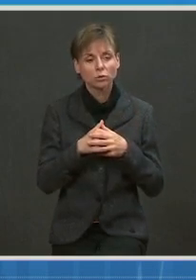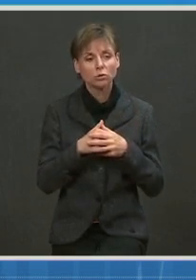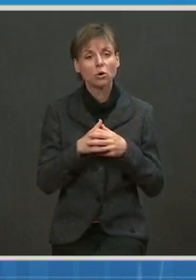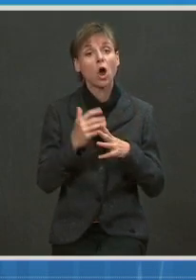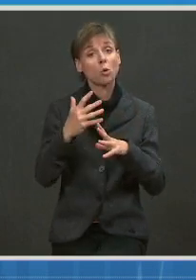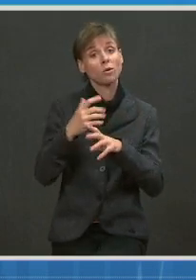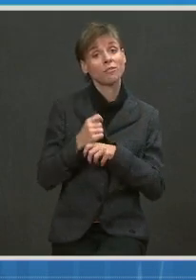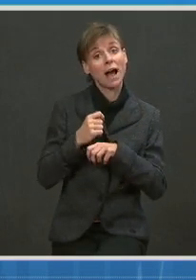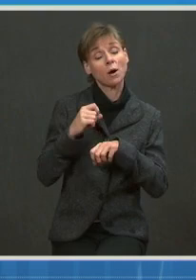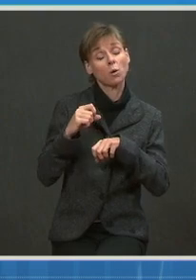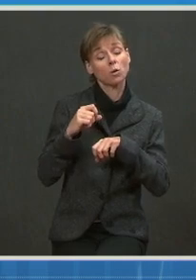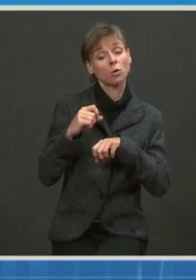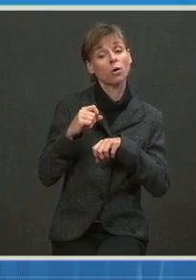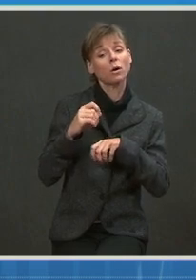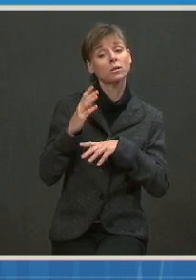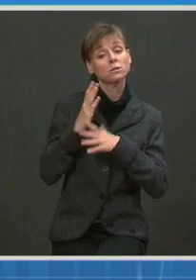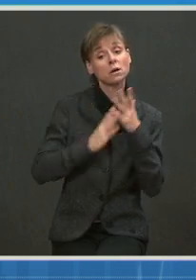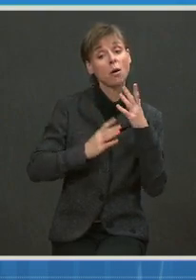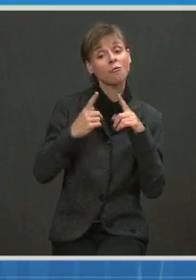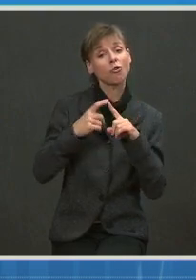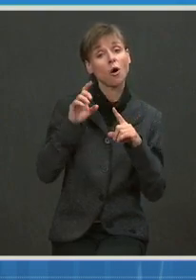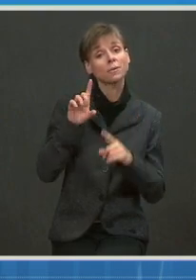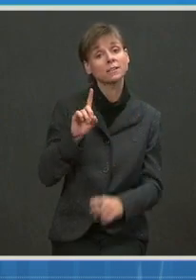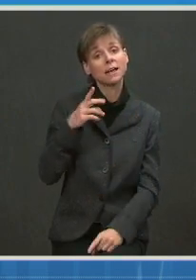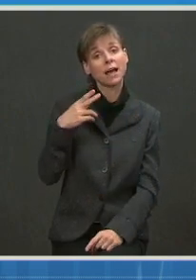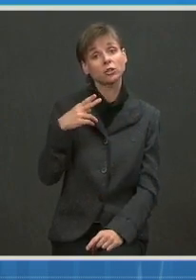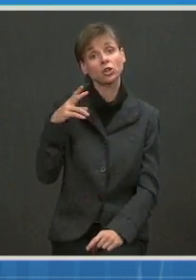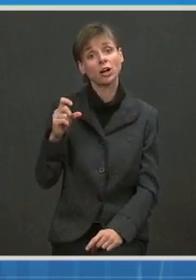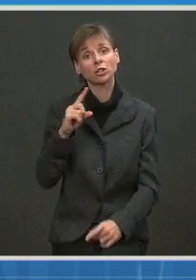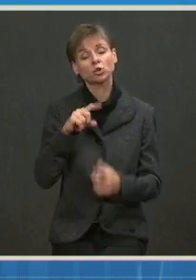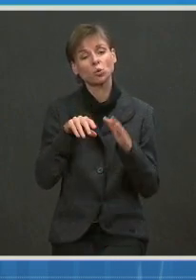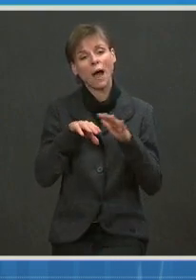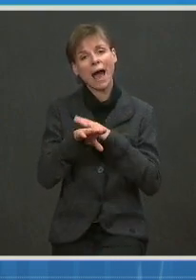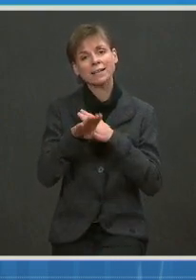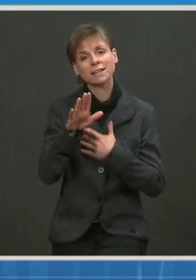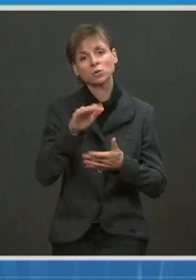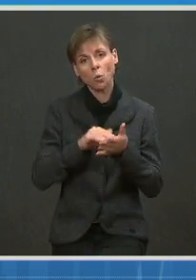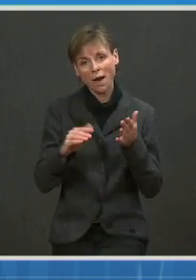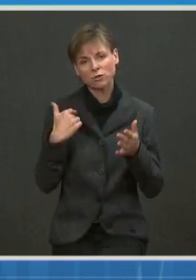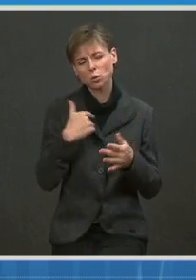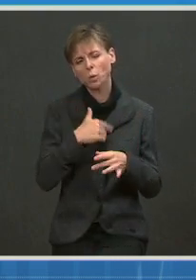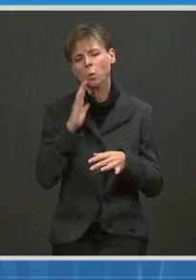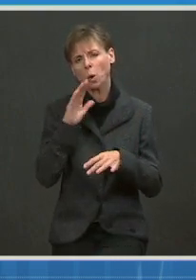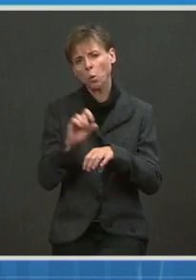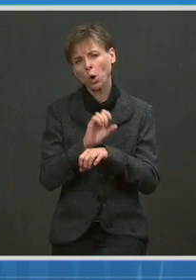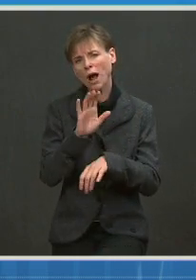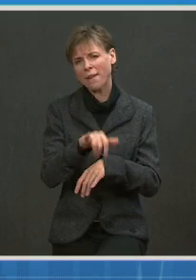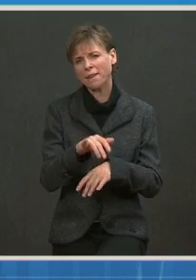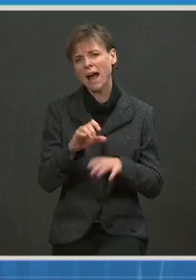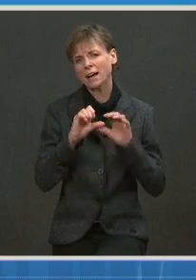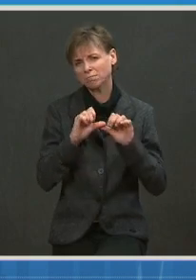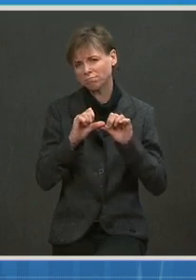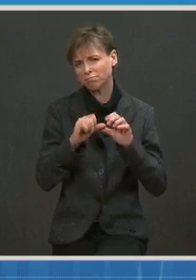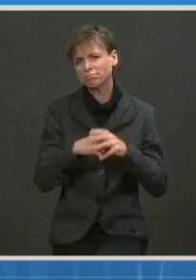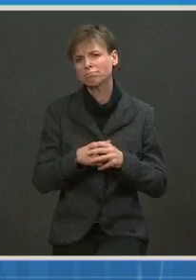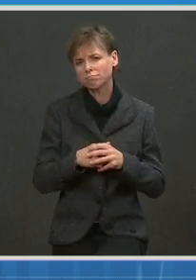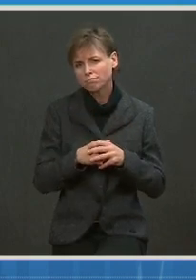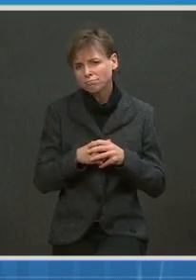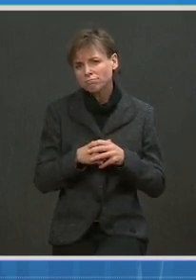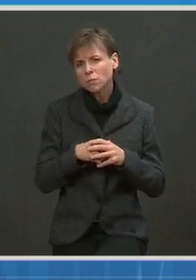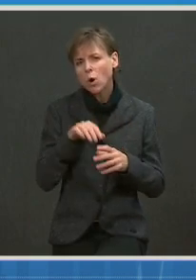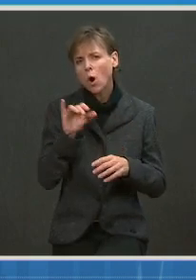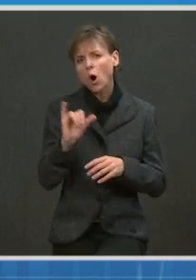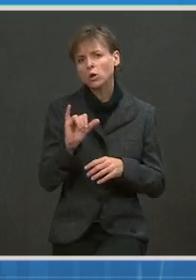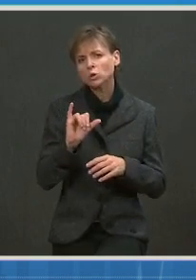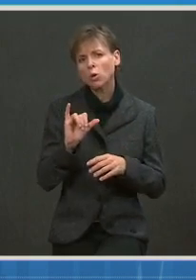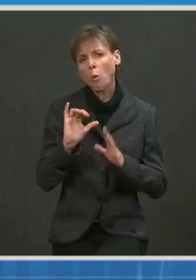Human Services to make it easier to access CLIA waivers, and we're going to continue to work on that issue. I will also point out that just yesterday, the